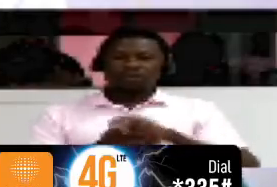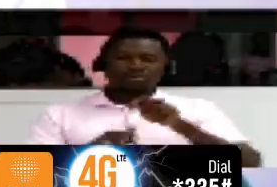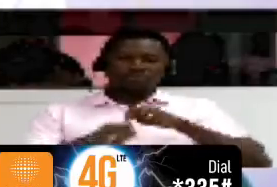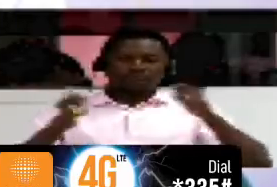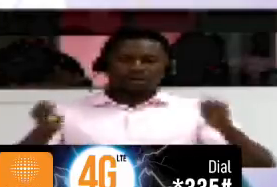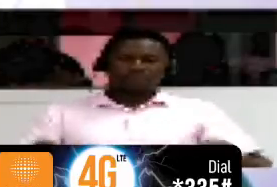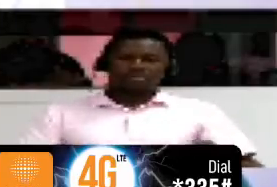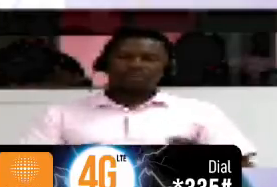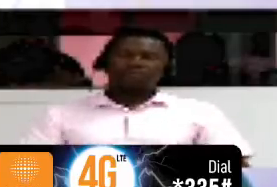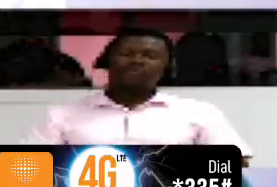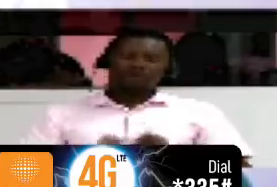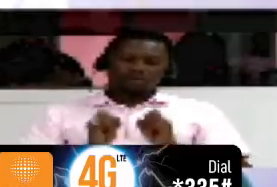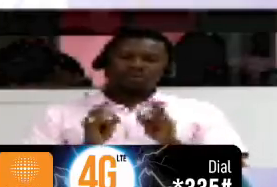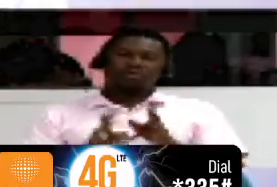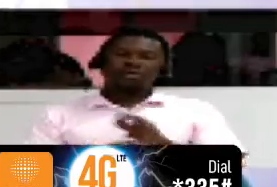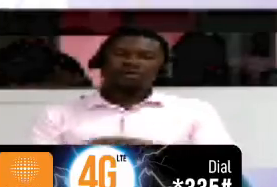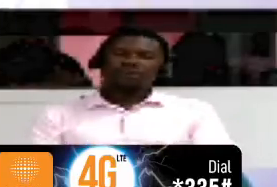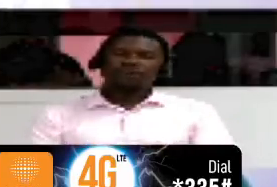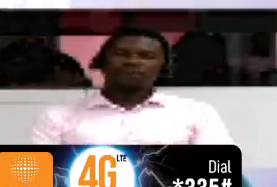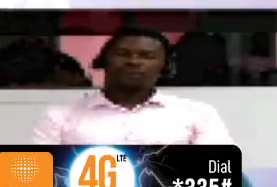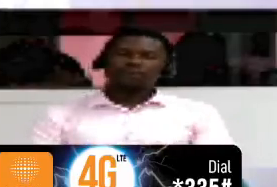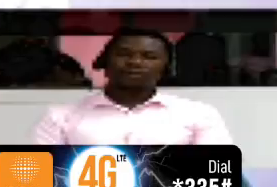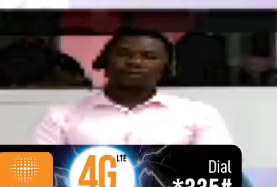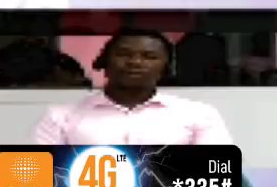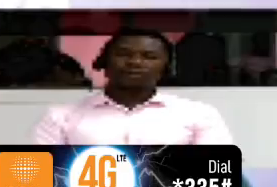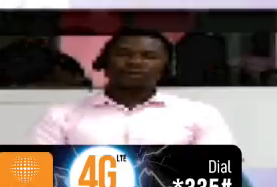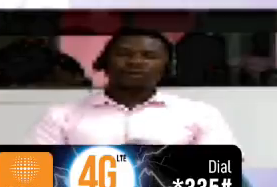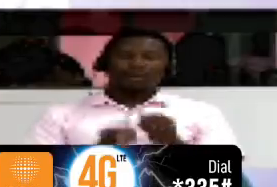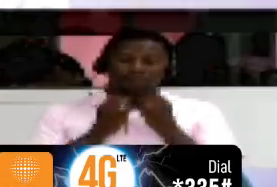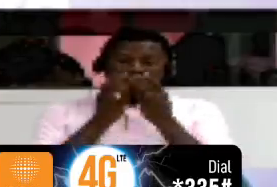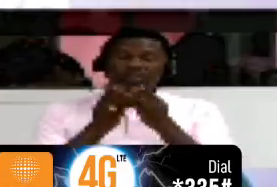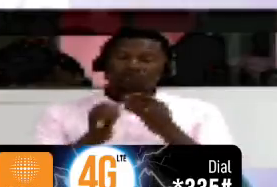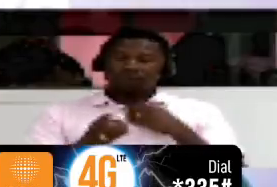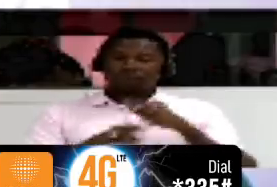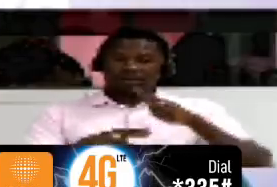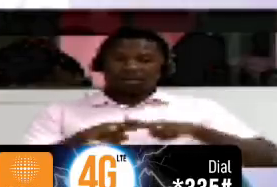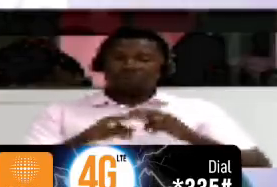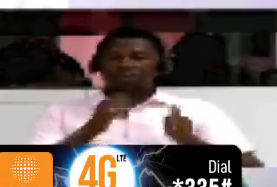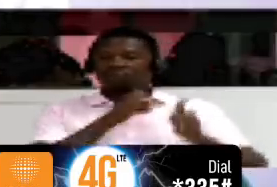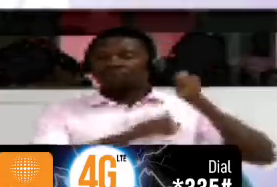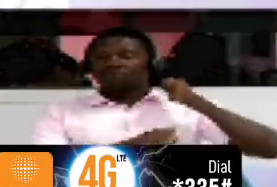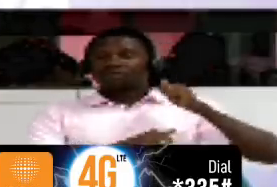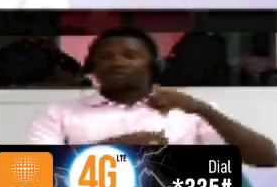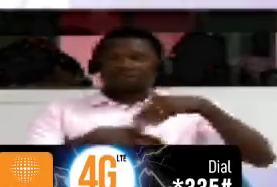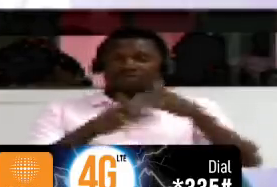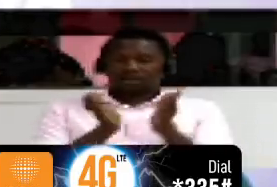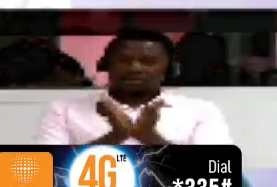free. It's okay. Okay. He said they were sitting at the back of the classroom